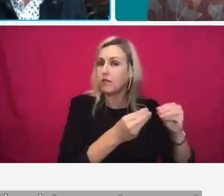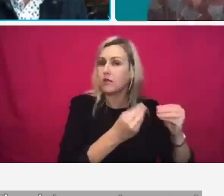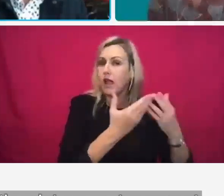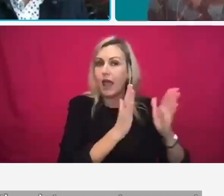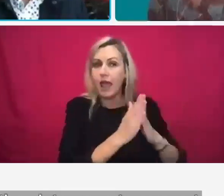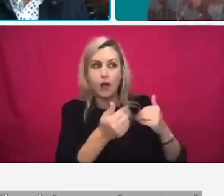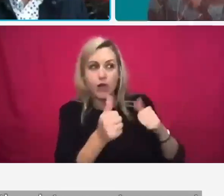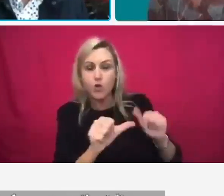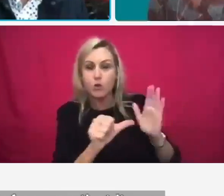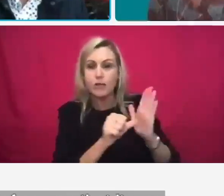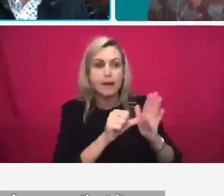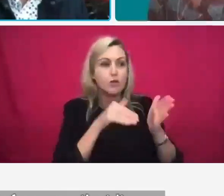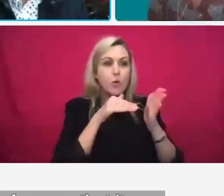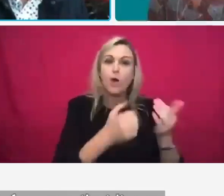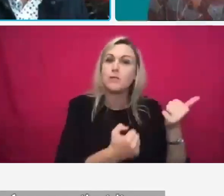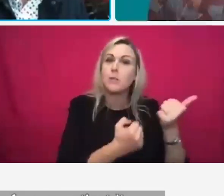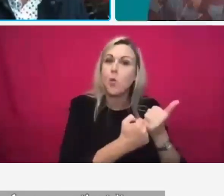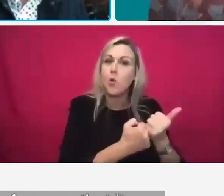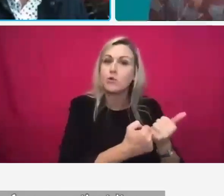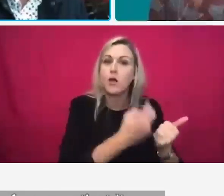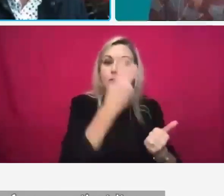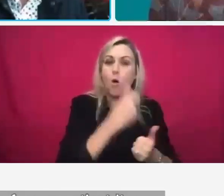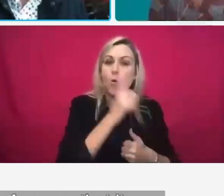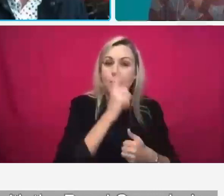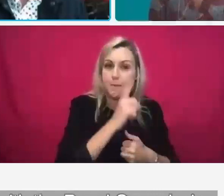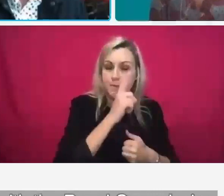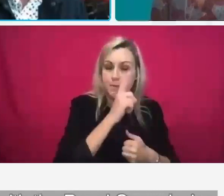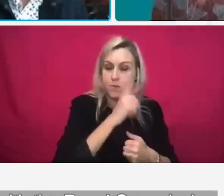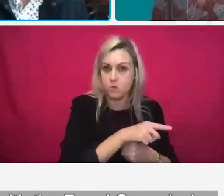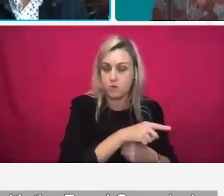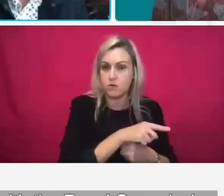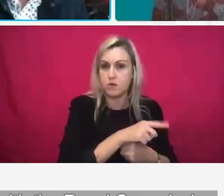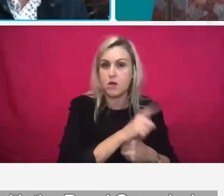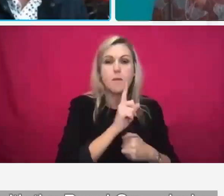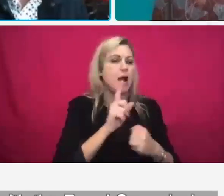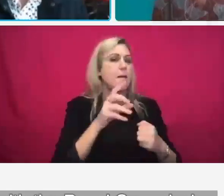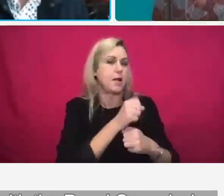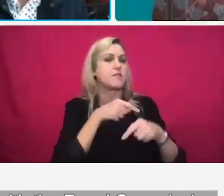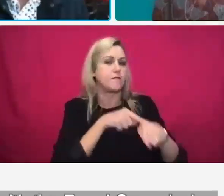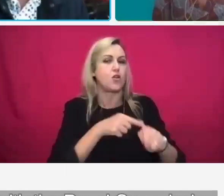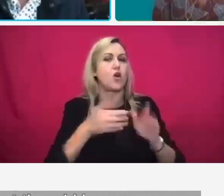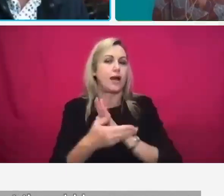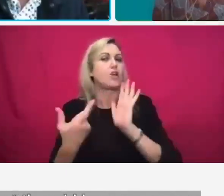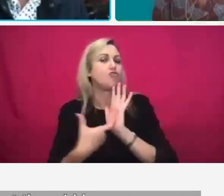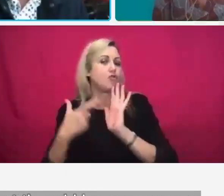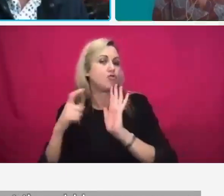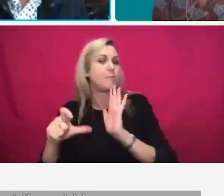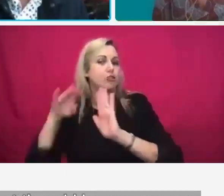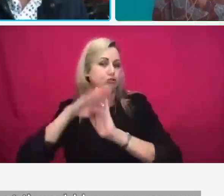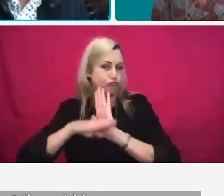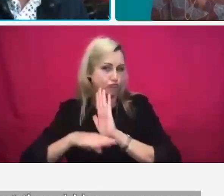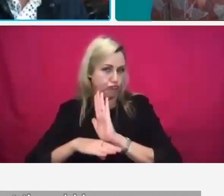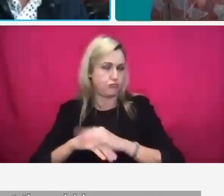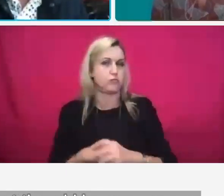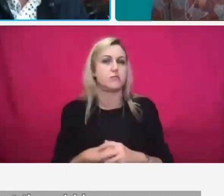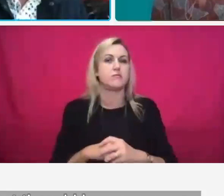intervene to support their residents, noting, of course, that it was implemented in the context where the Royal Commission put in a requirement that there